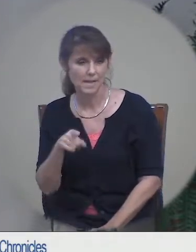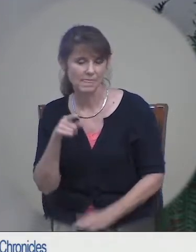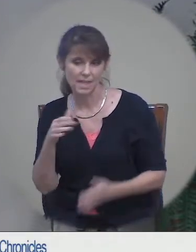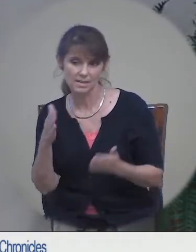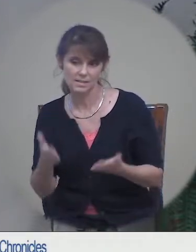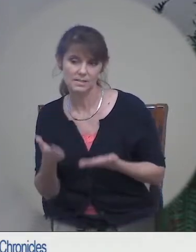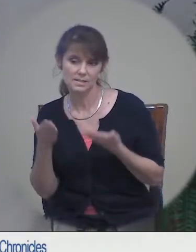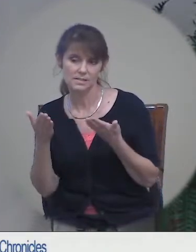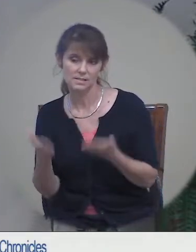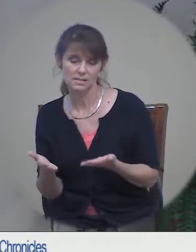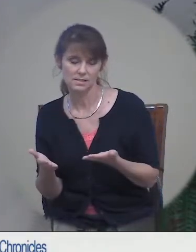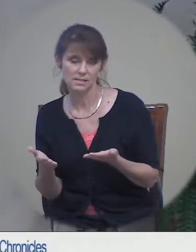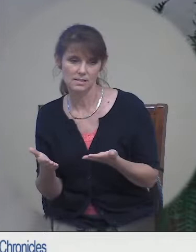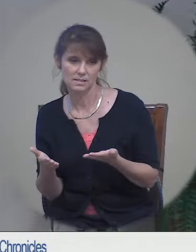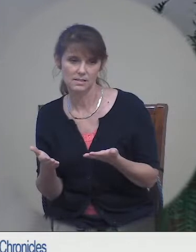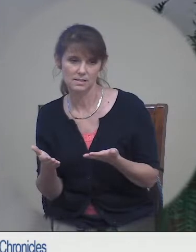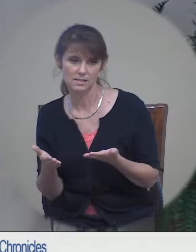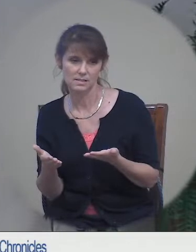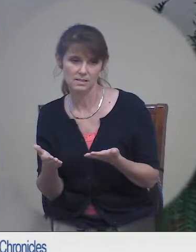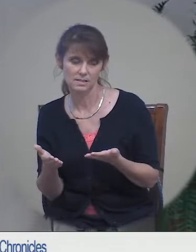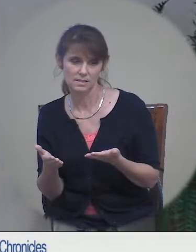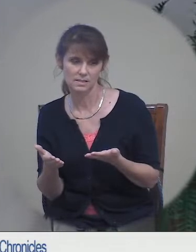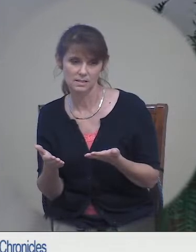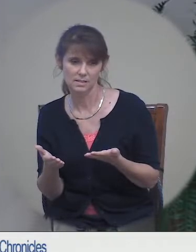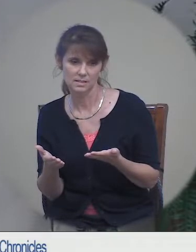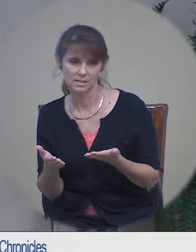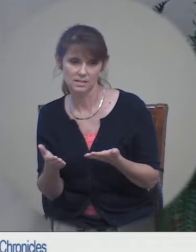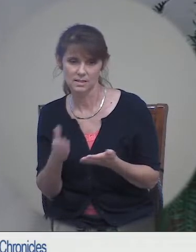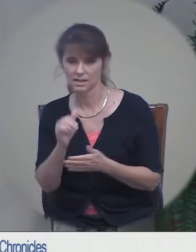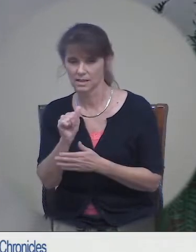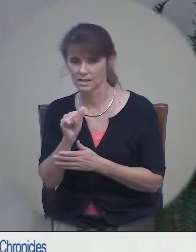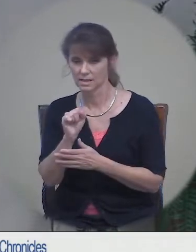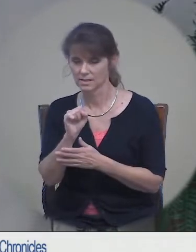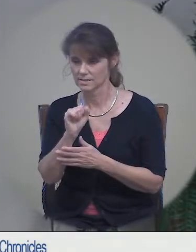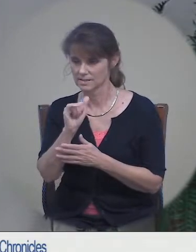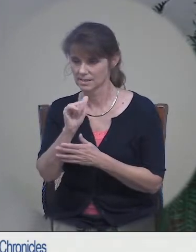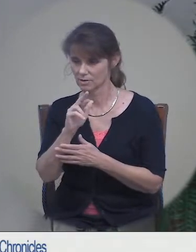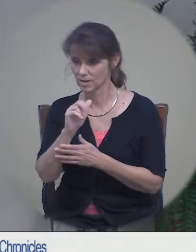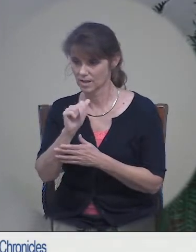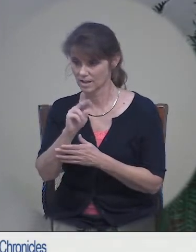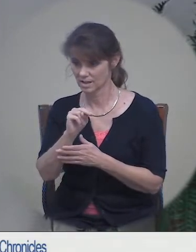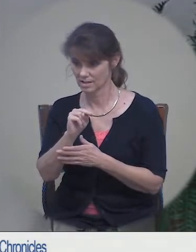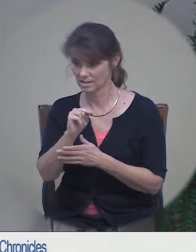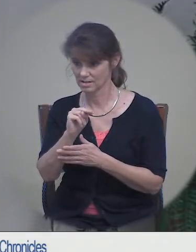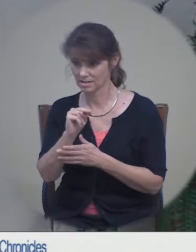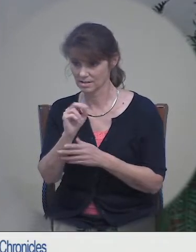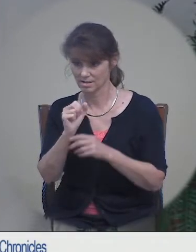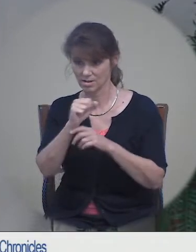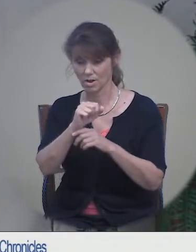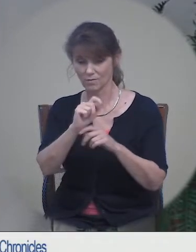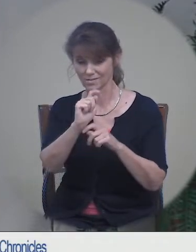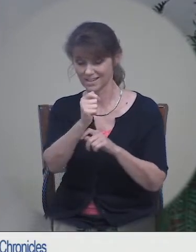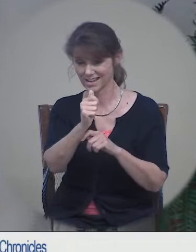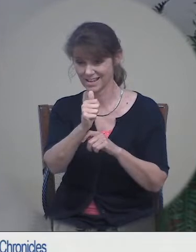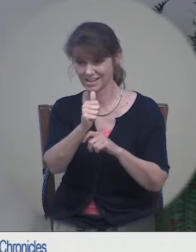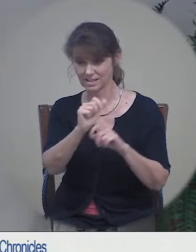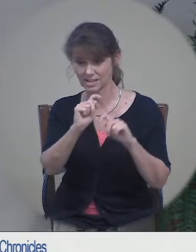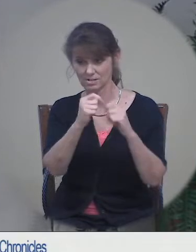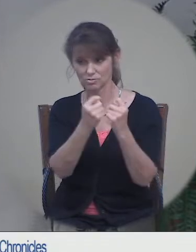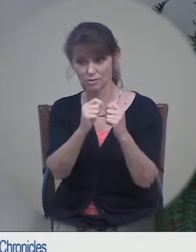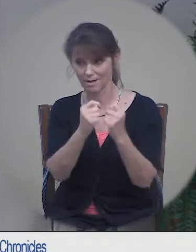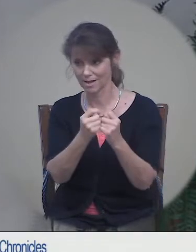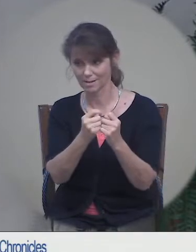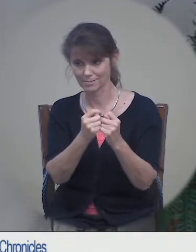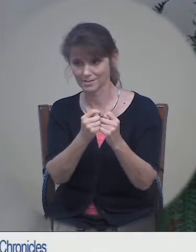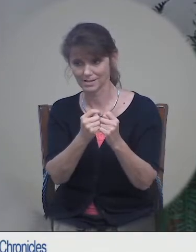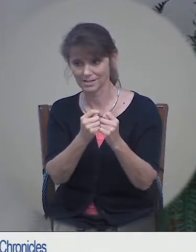suggest that the rule of the Assyrians over the northern 10 tribes was not